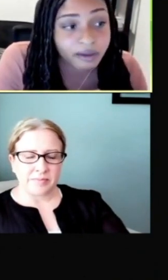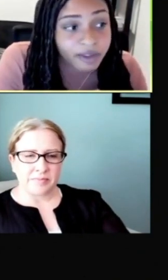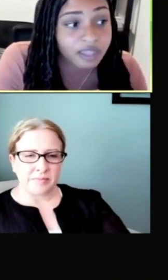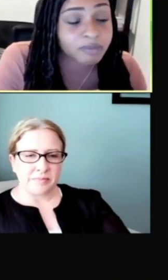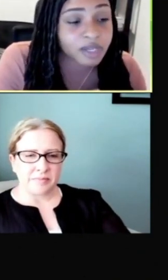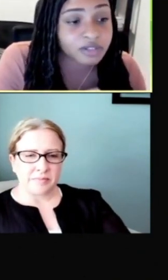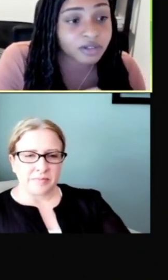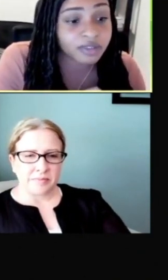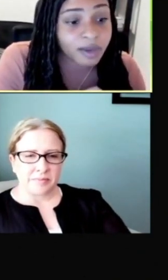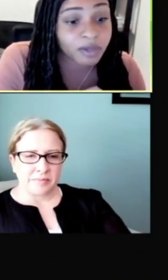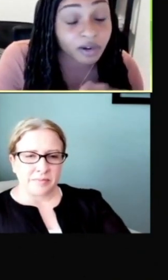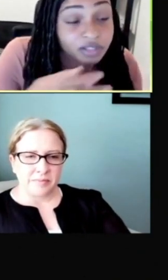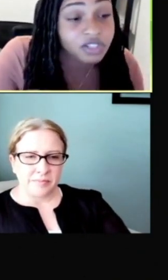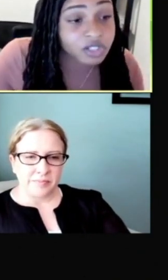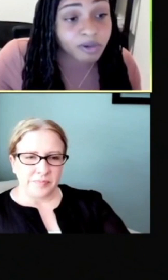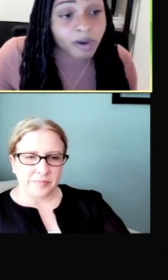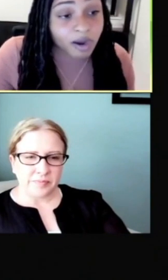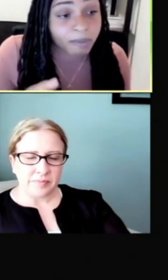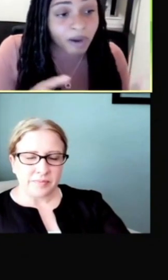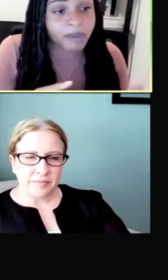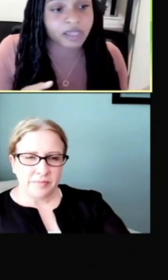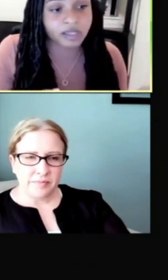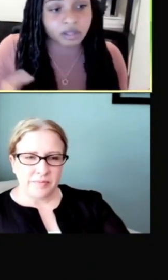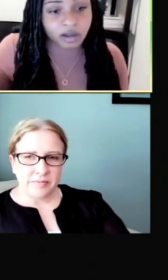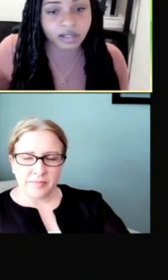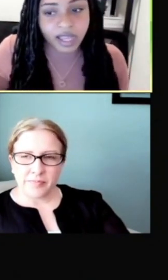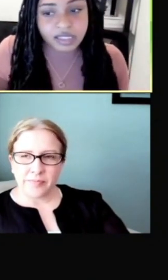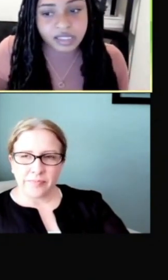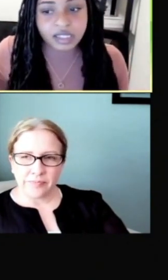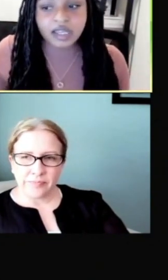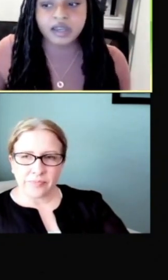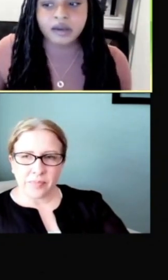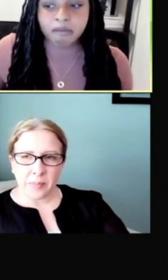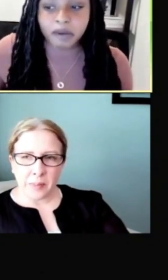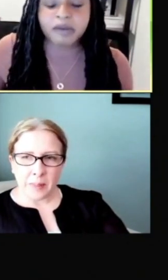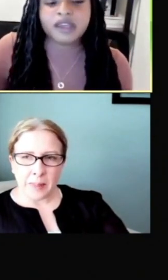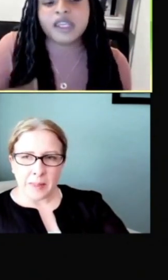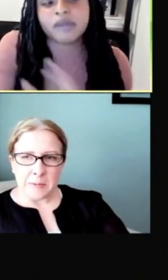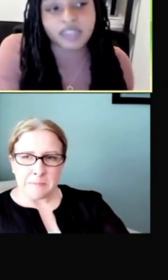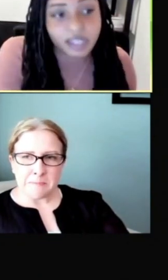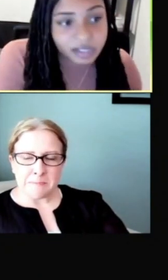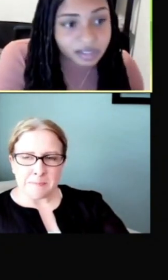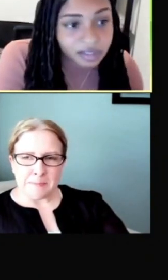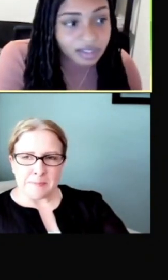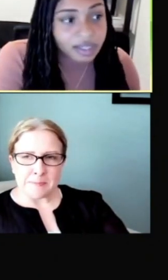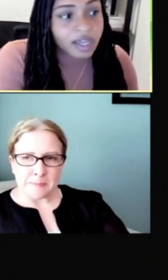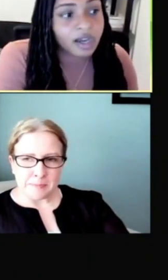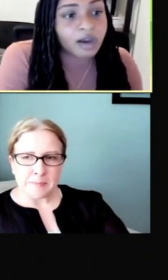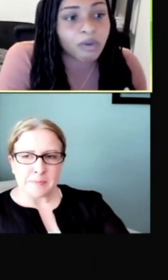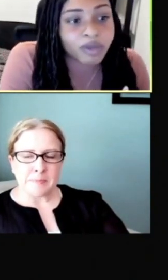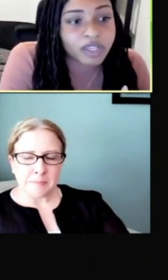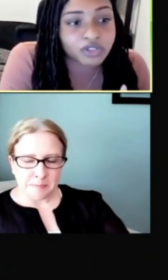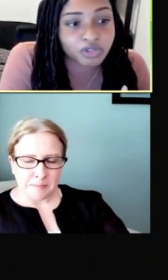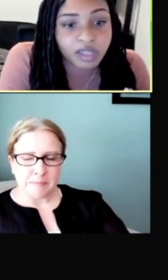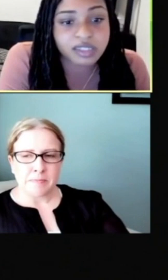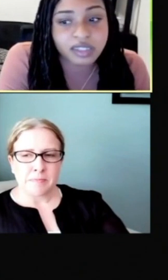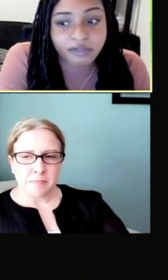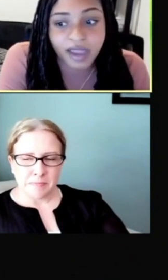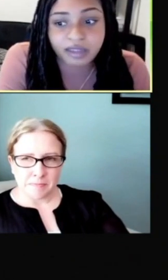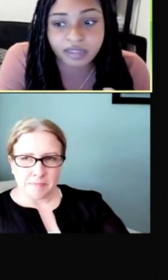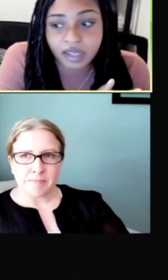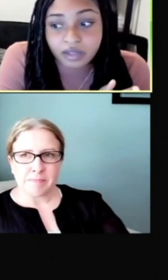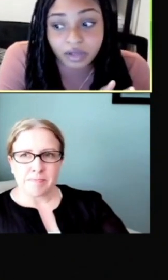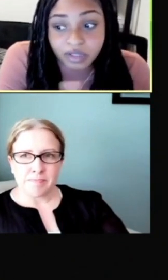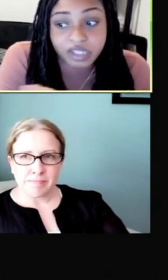do have, and to make sure that we are intentional about making them long lasting, but being empathetic when we address